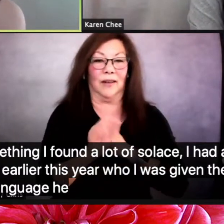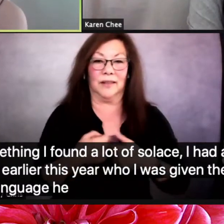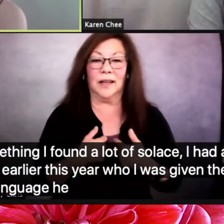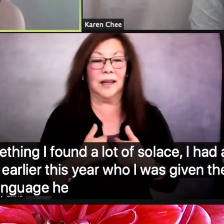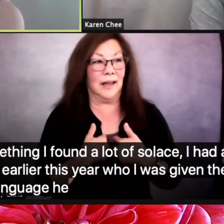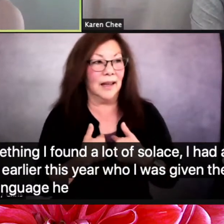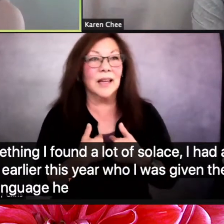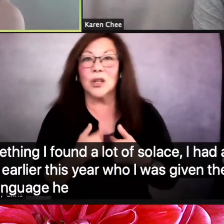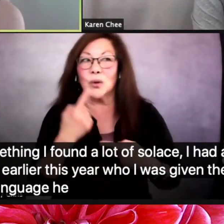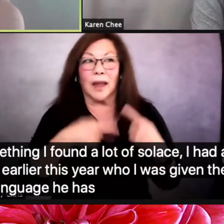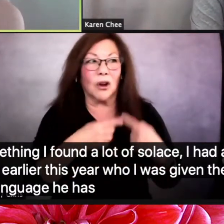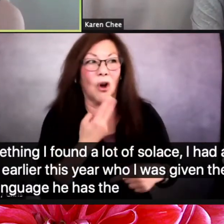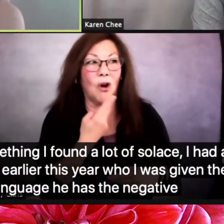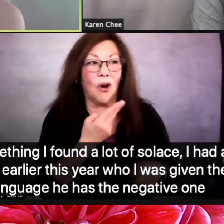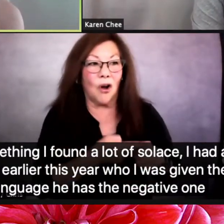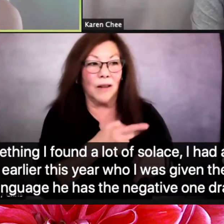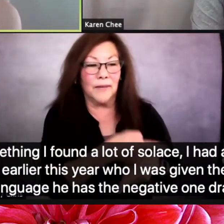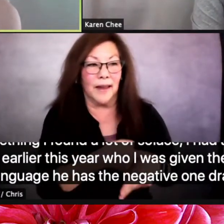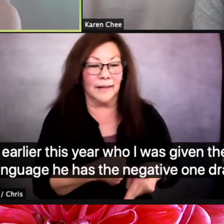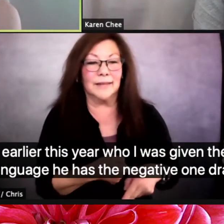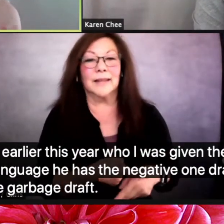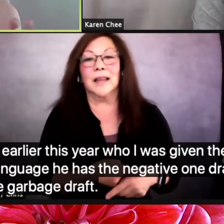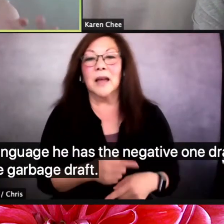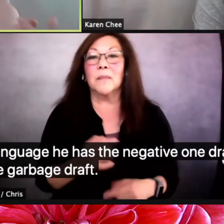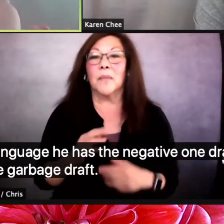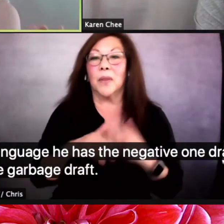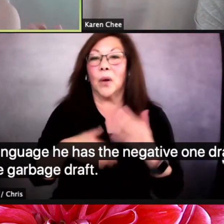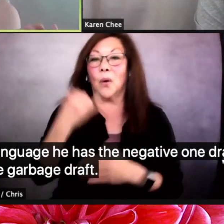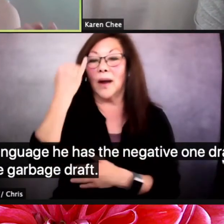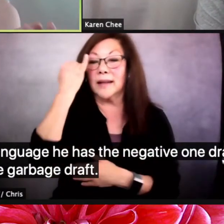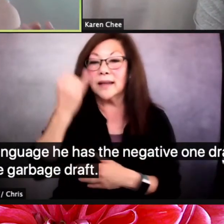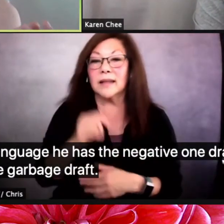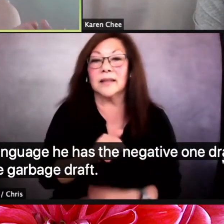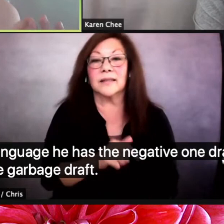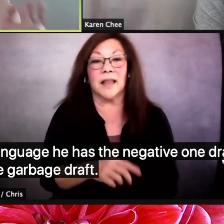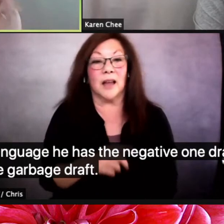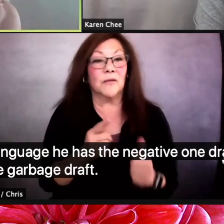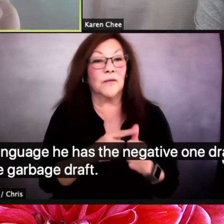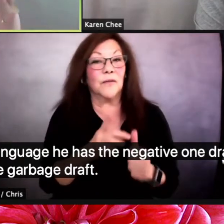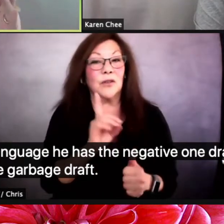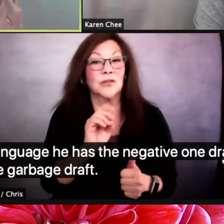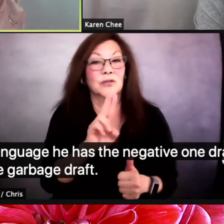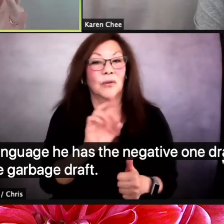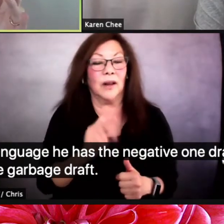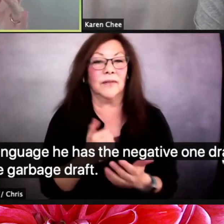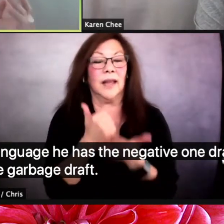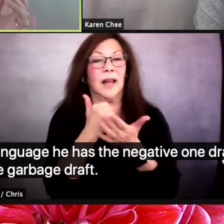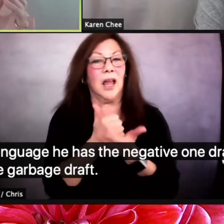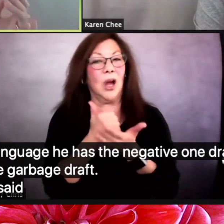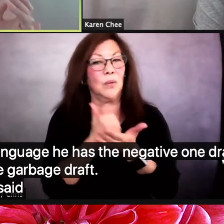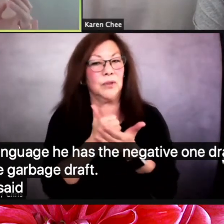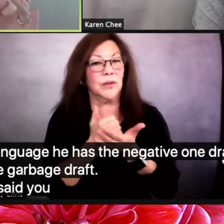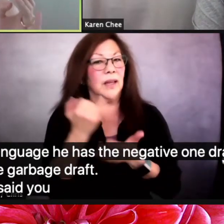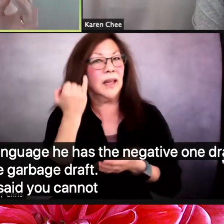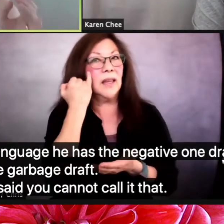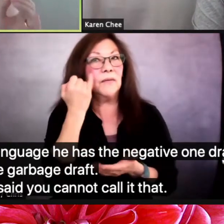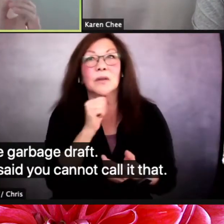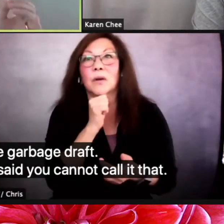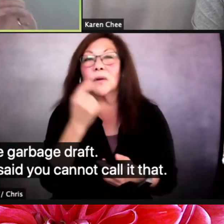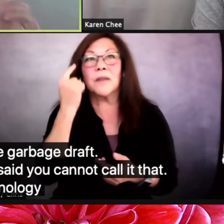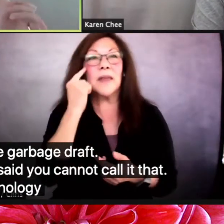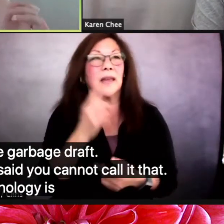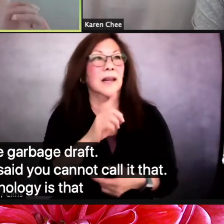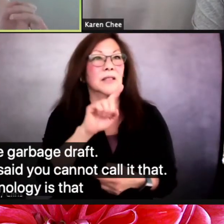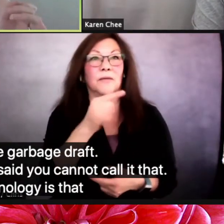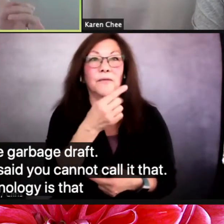Charles Yu's terminology, but the idea is that that very first draft, it helps you if you don't even think of it as a first